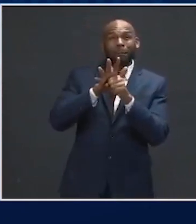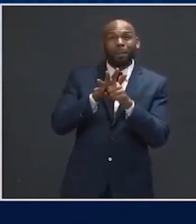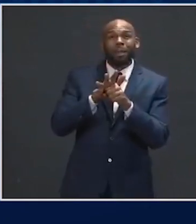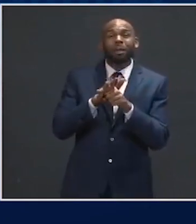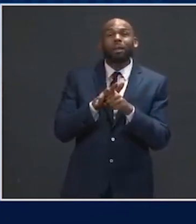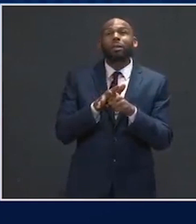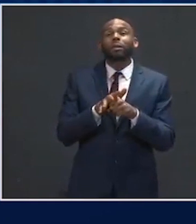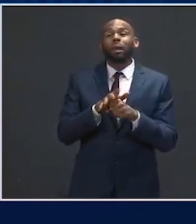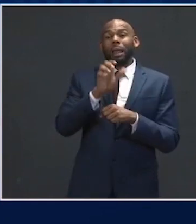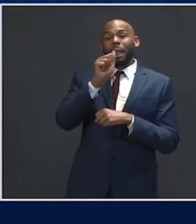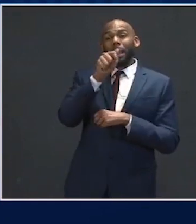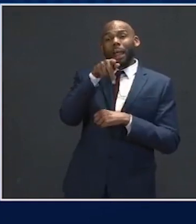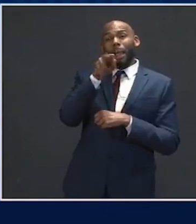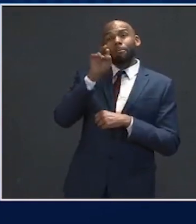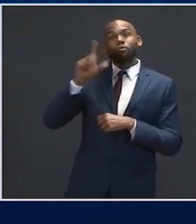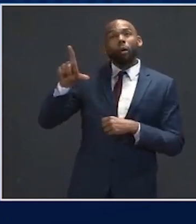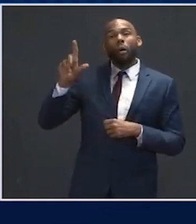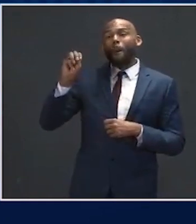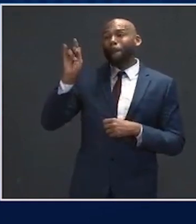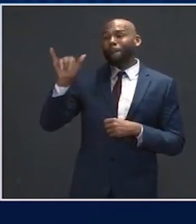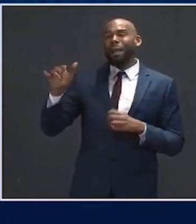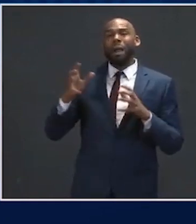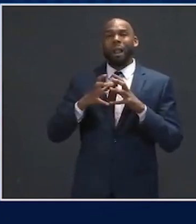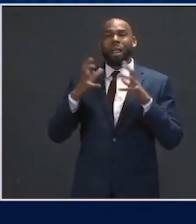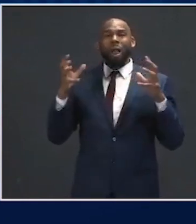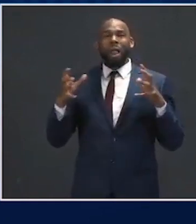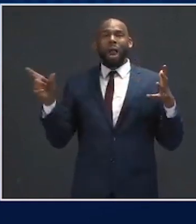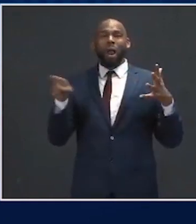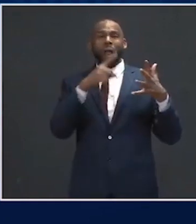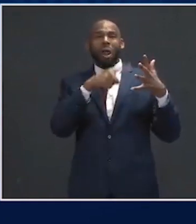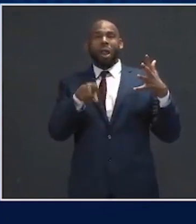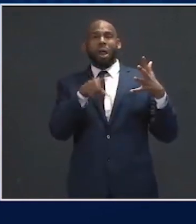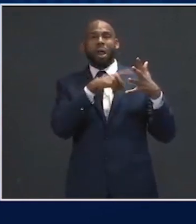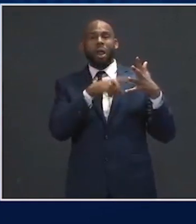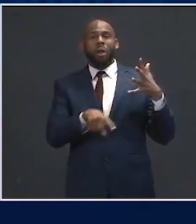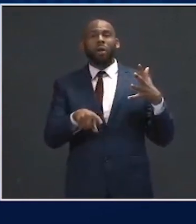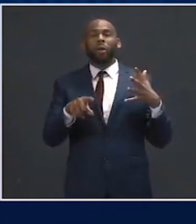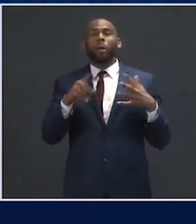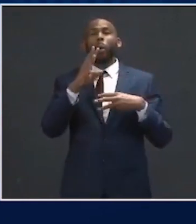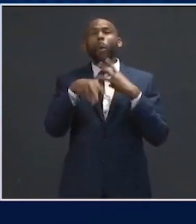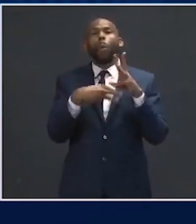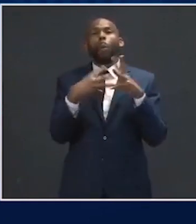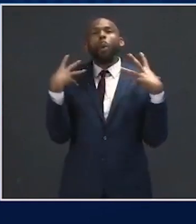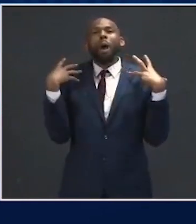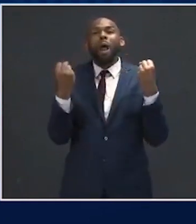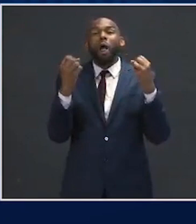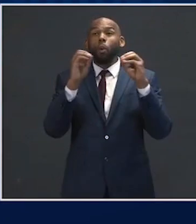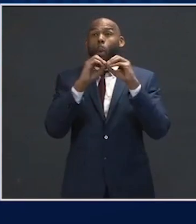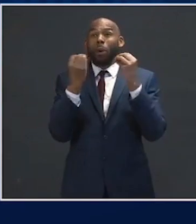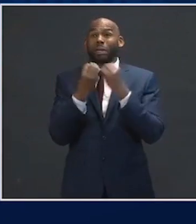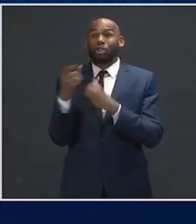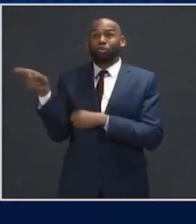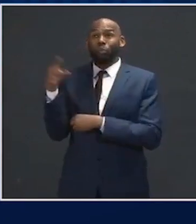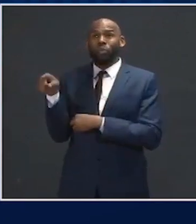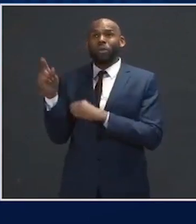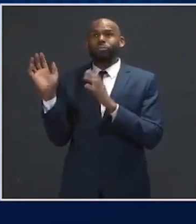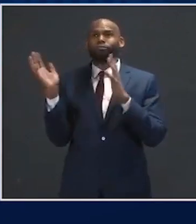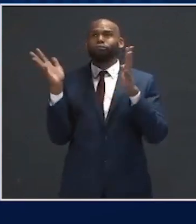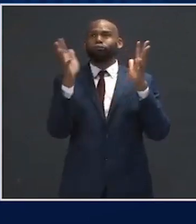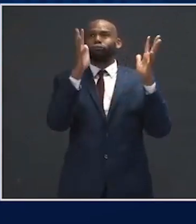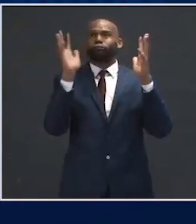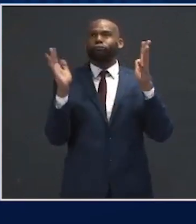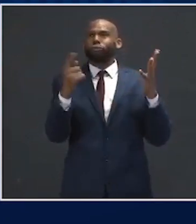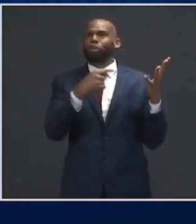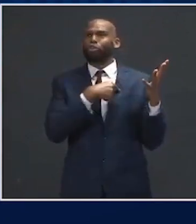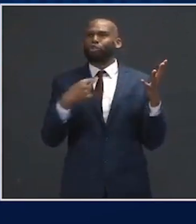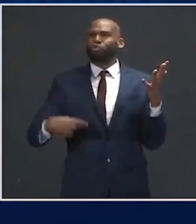April and May, there was a lot of criticism that the World Health Organization was praising China for its transparency at a